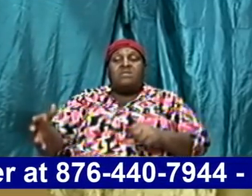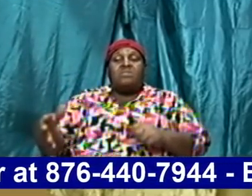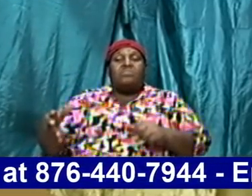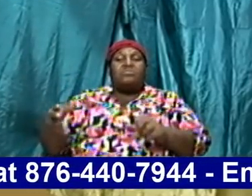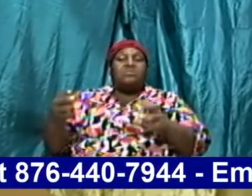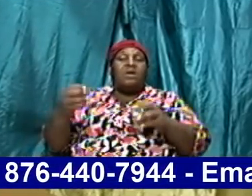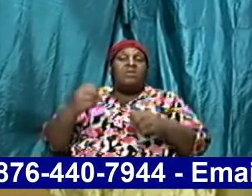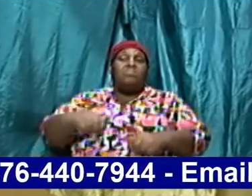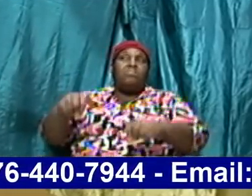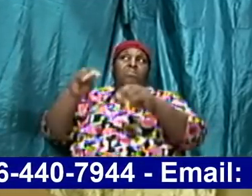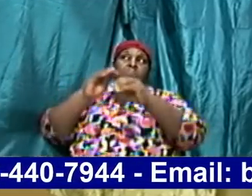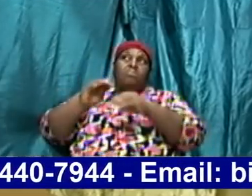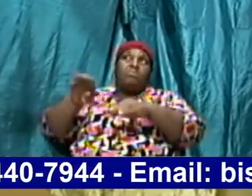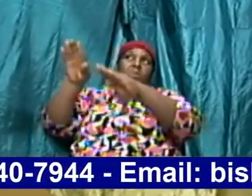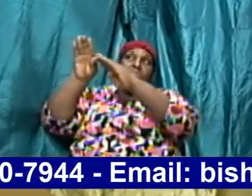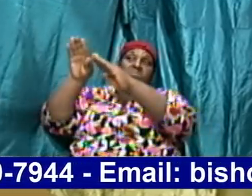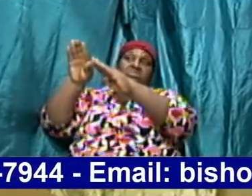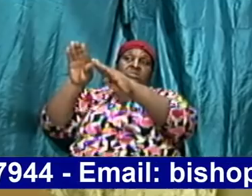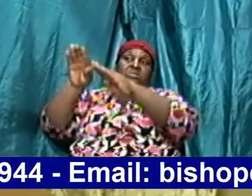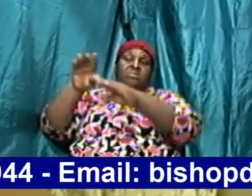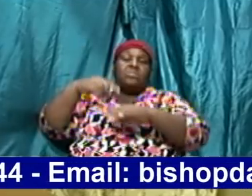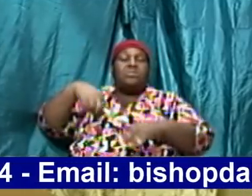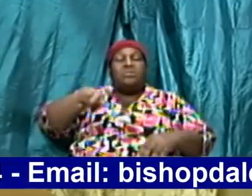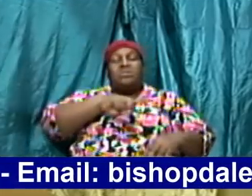better constitution. And we have a better